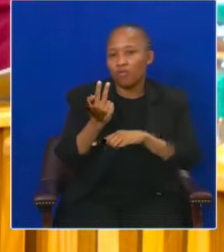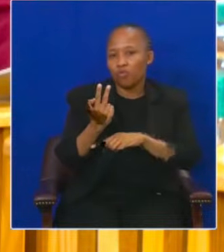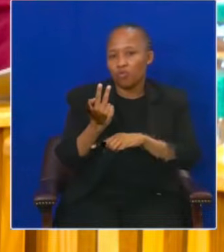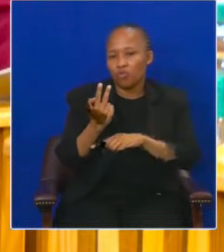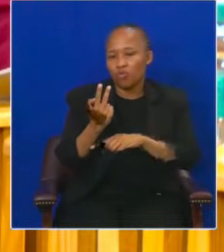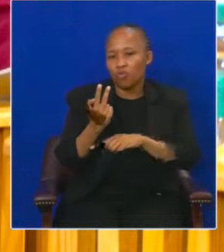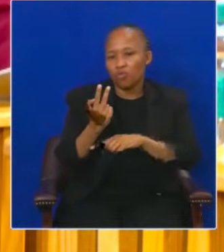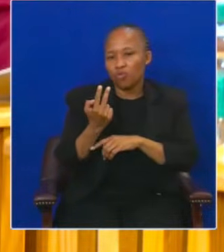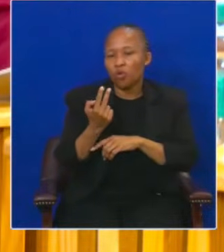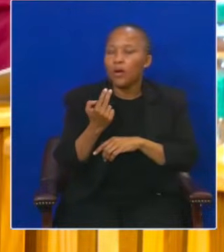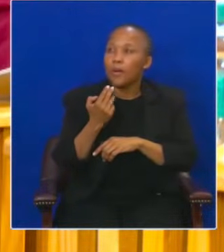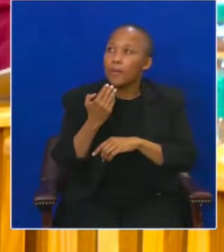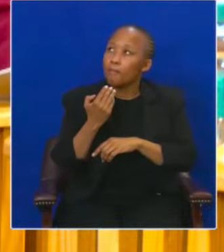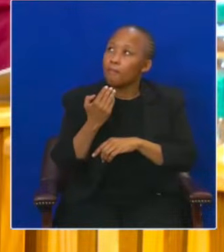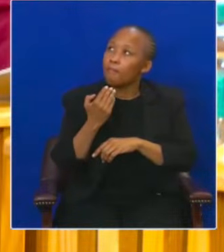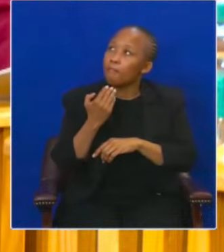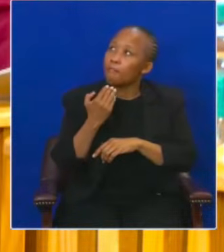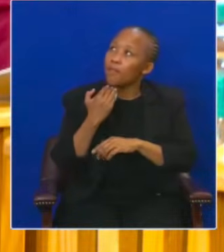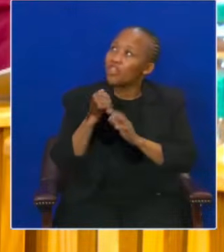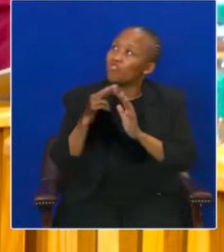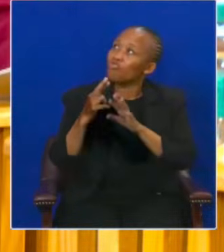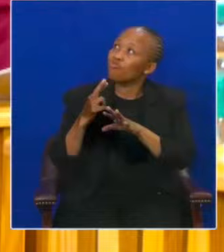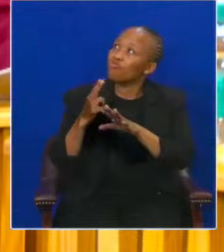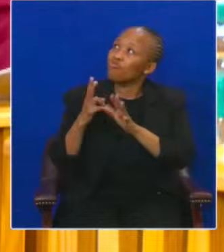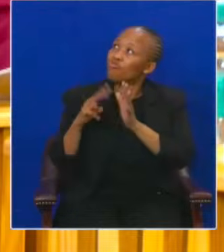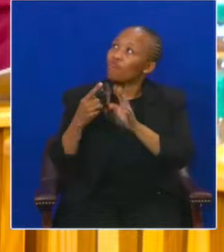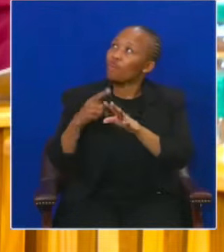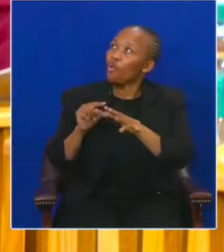Thank you, Commissioners.